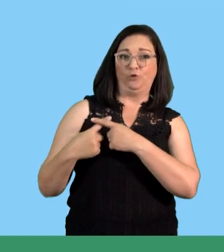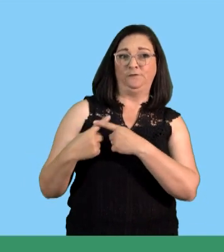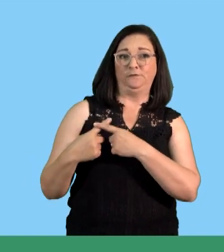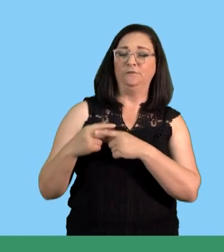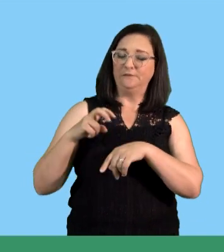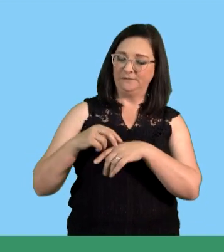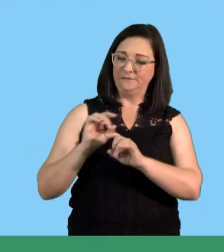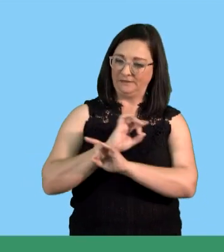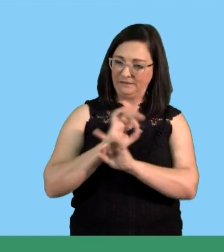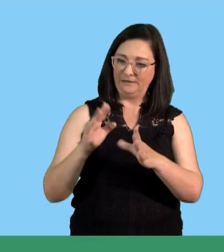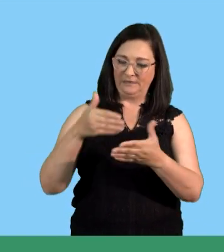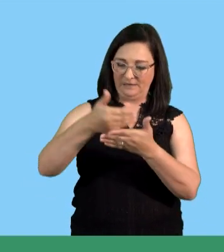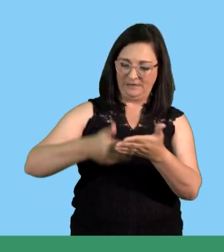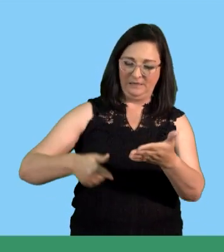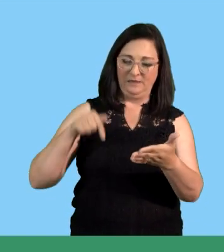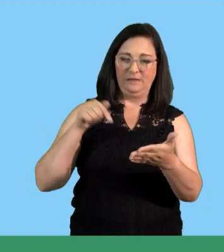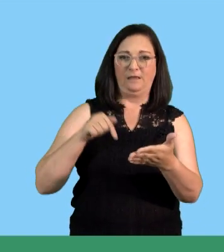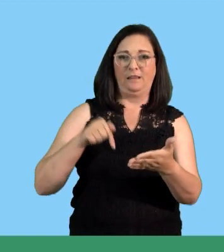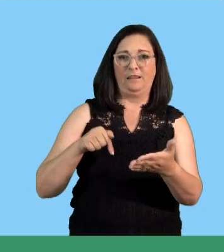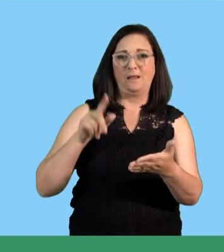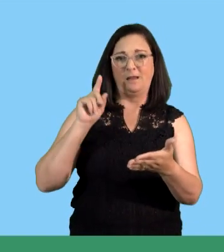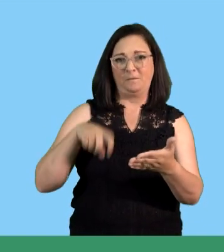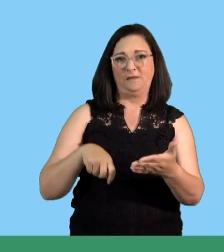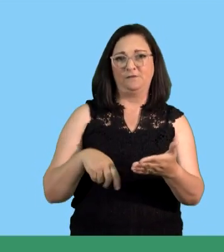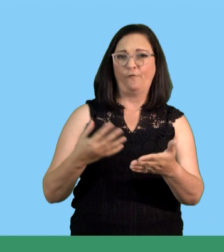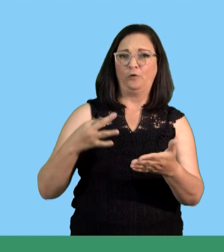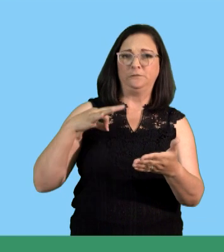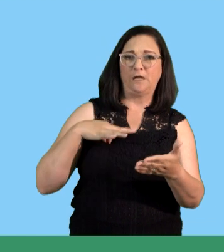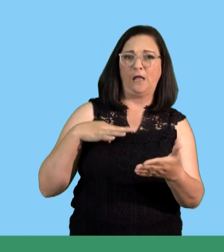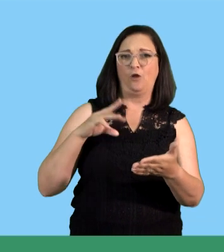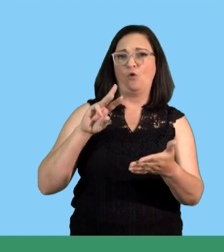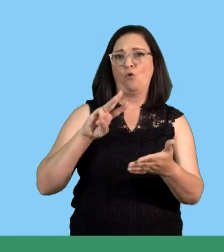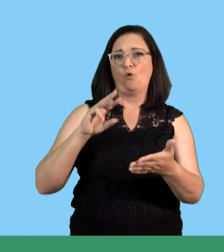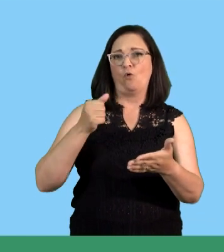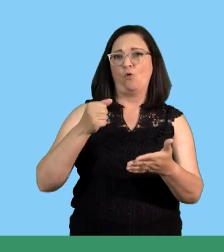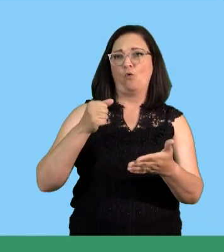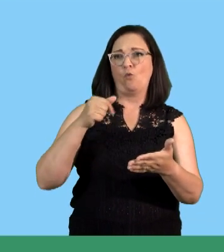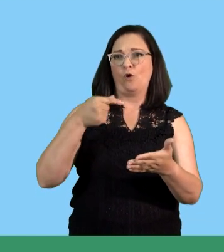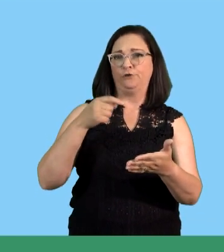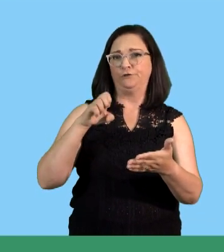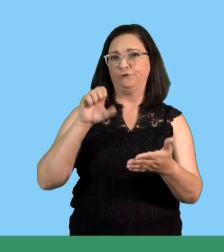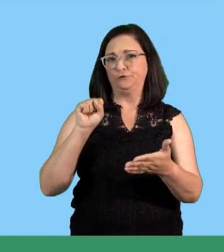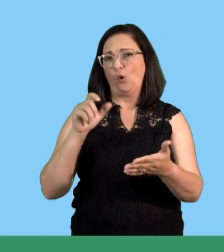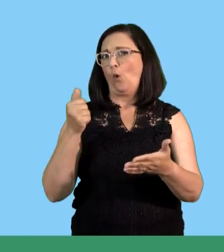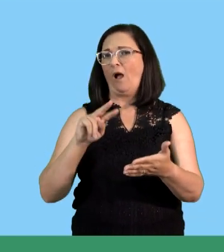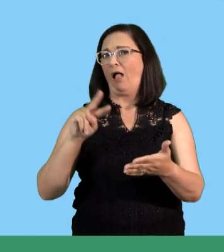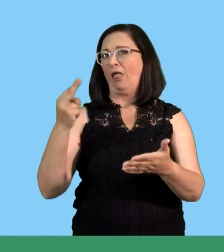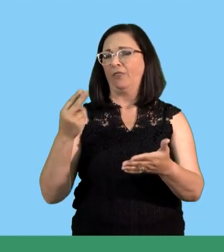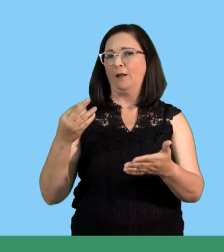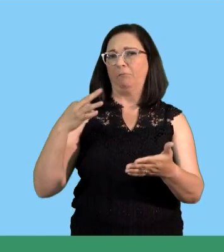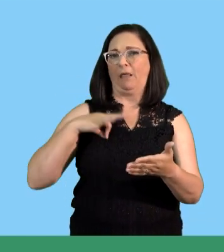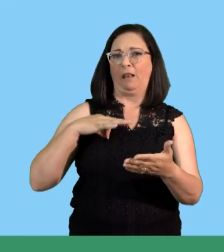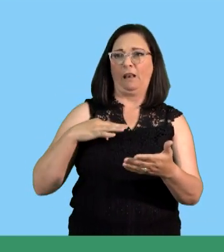cannot hide certain things. You need to indicate everything from the salaries or the wage or whatever benefit that